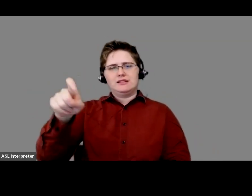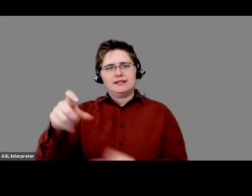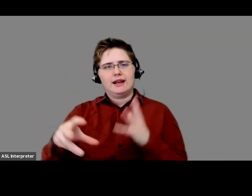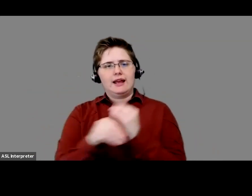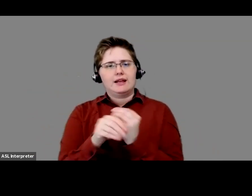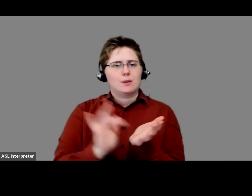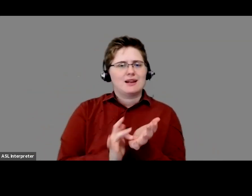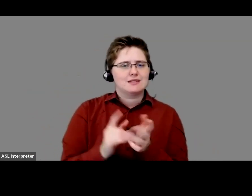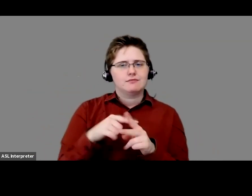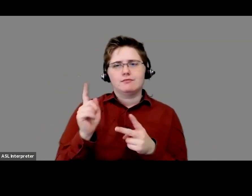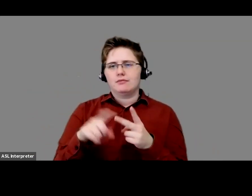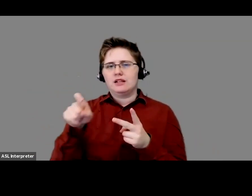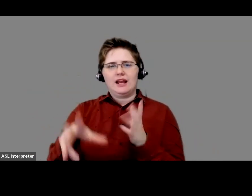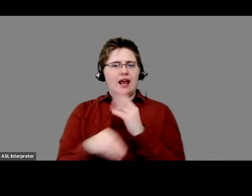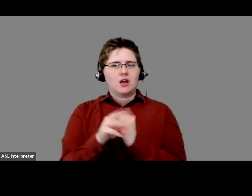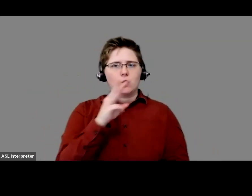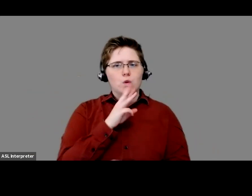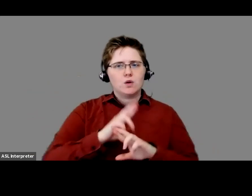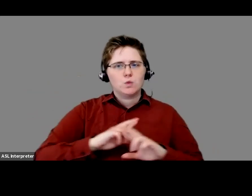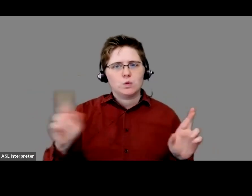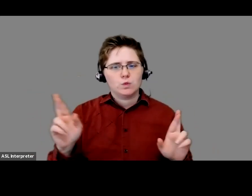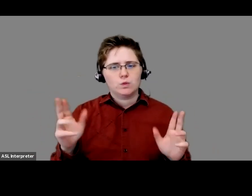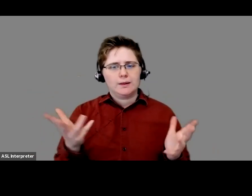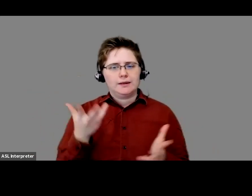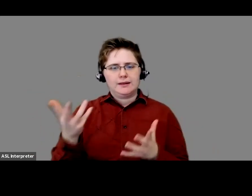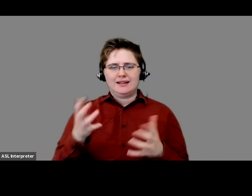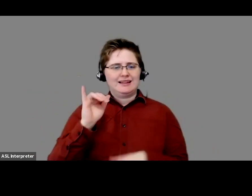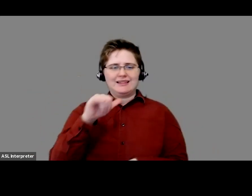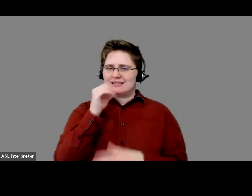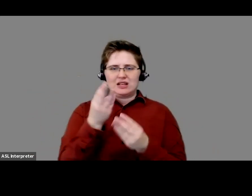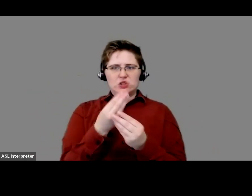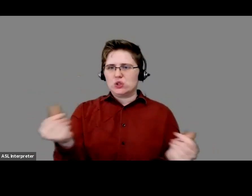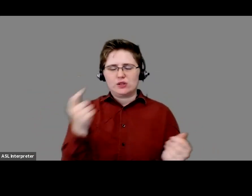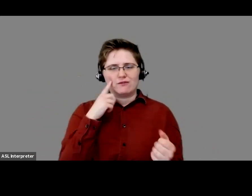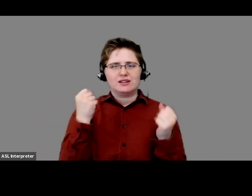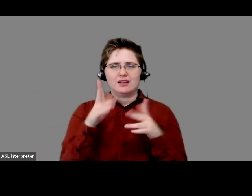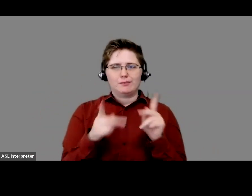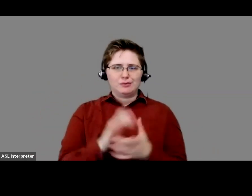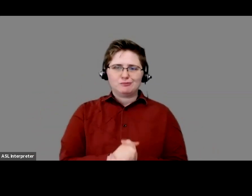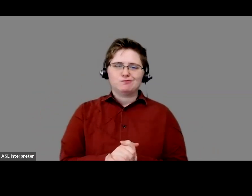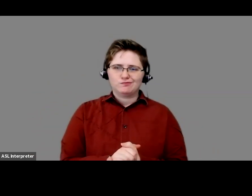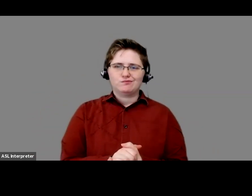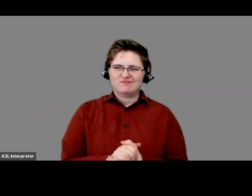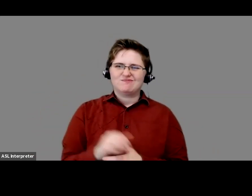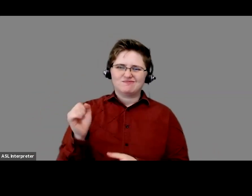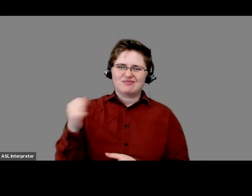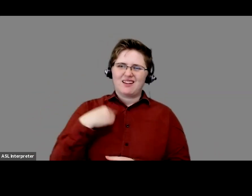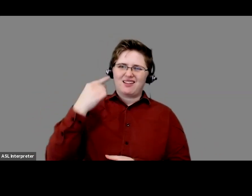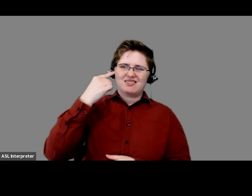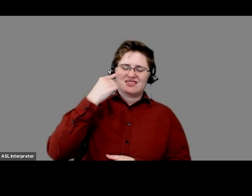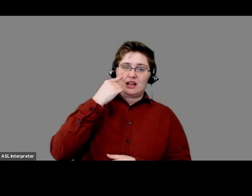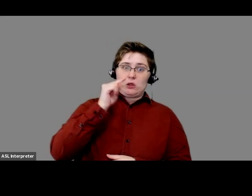extra medication or you need extra water, is not a solution for a lot of people. So yeah, so I think in the